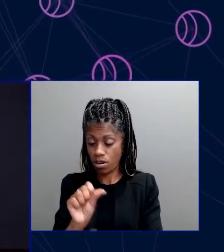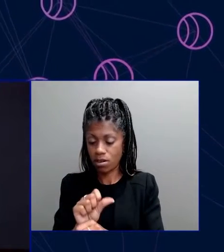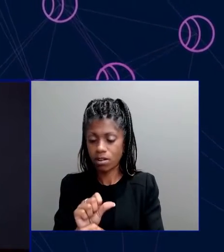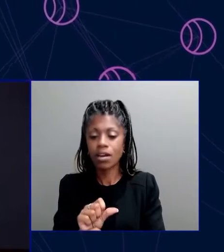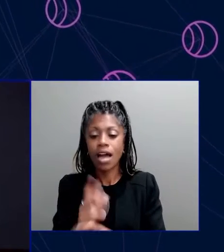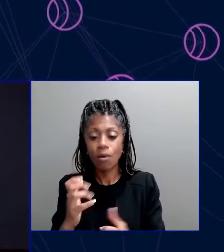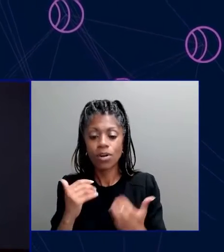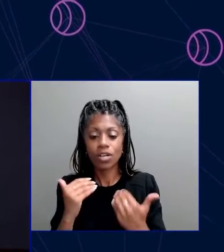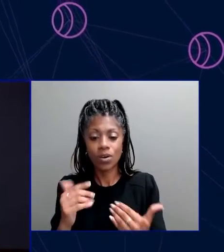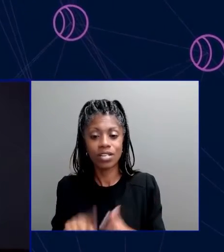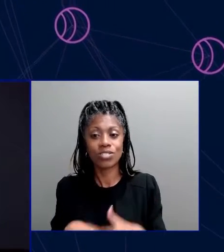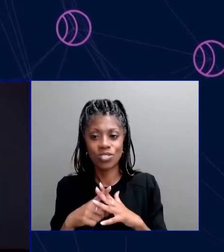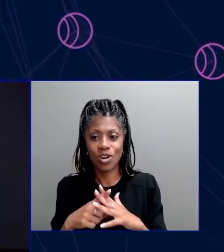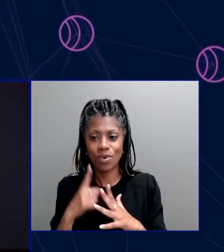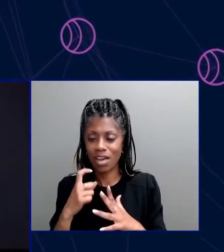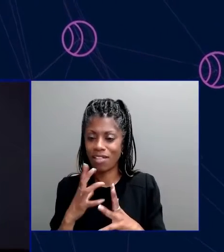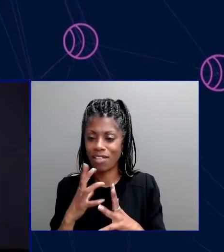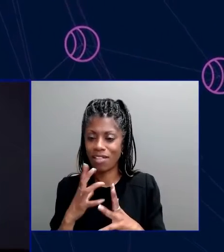away. Bruna?